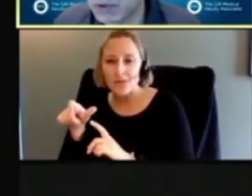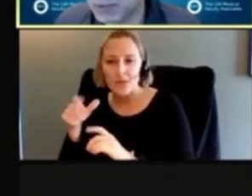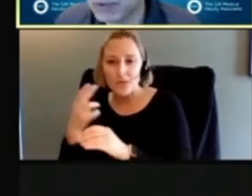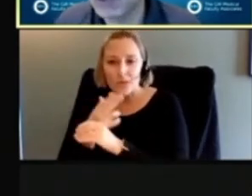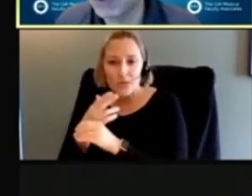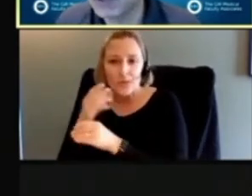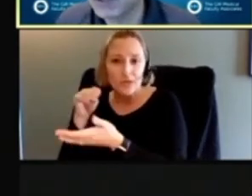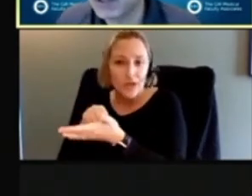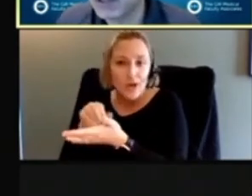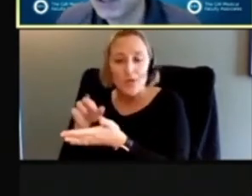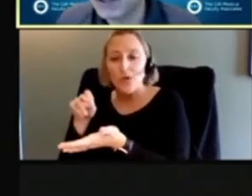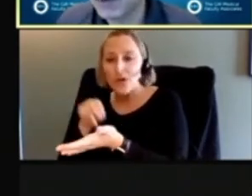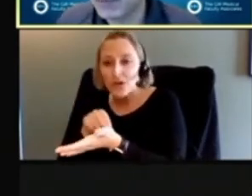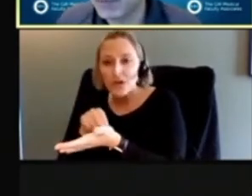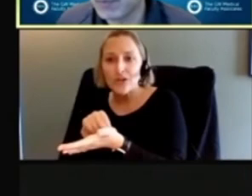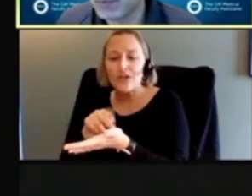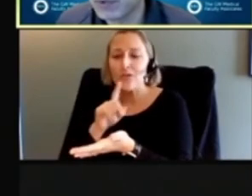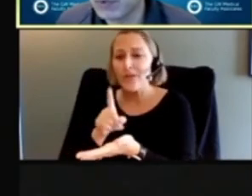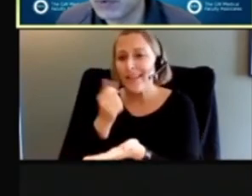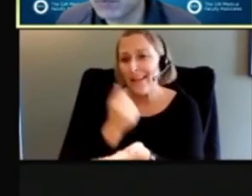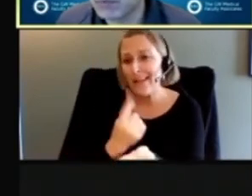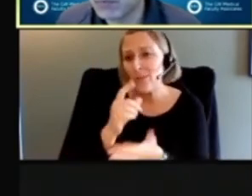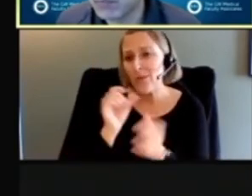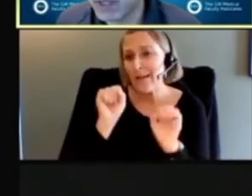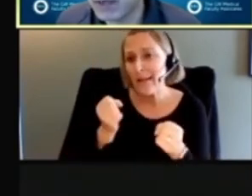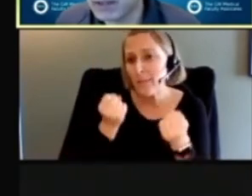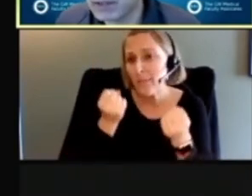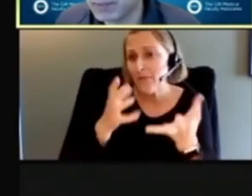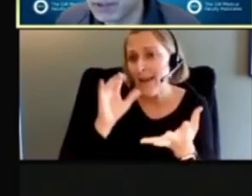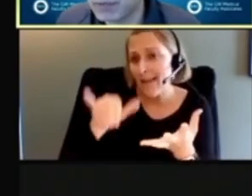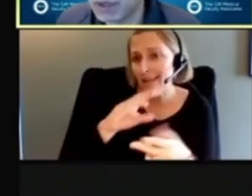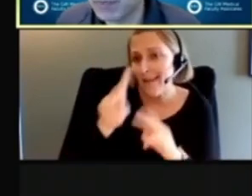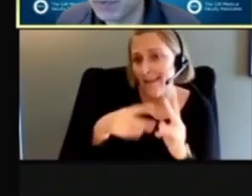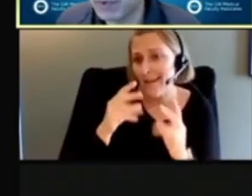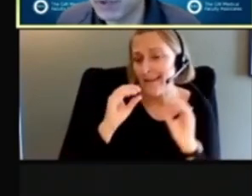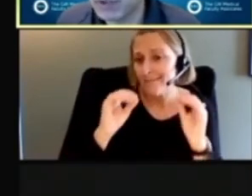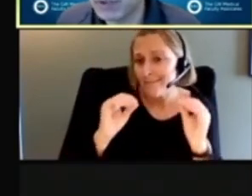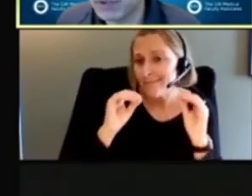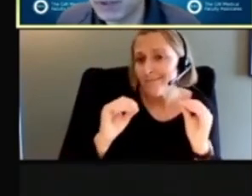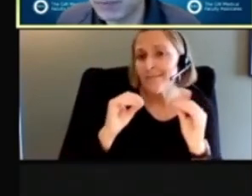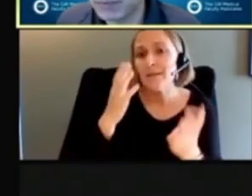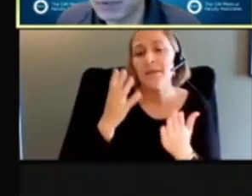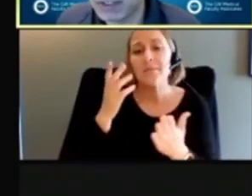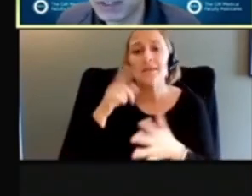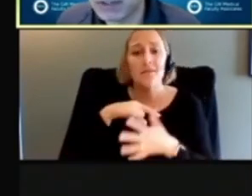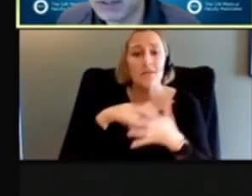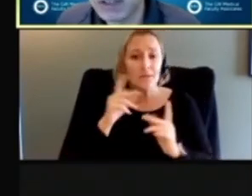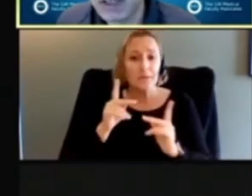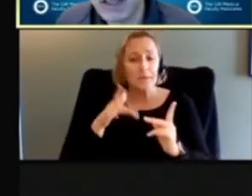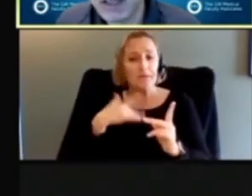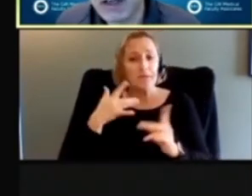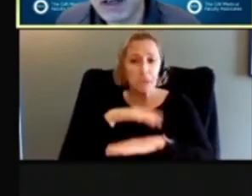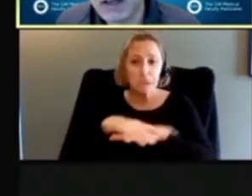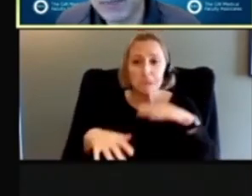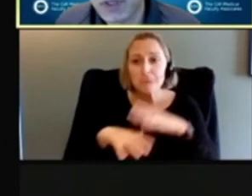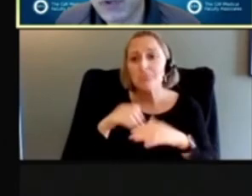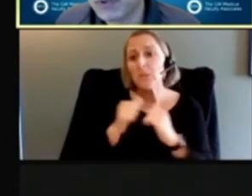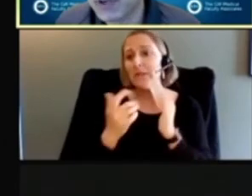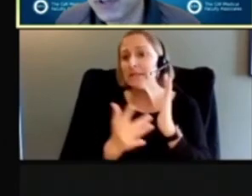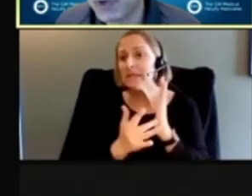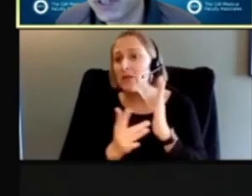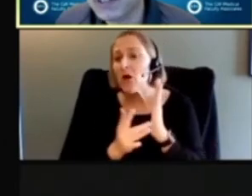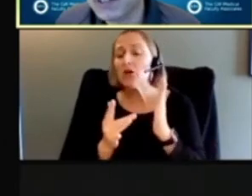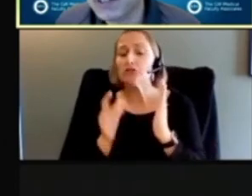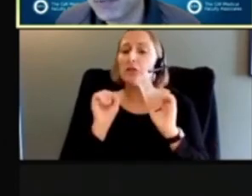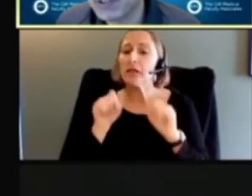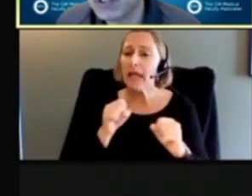It could be almost anyone who's had a little bit of comfort with their devices.